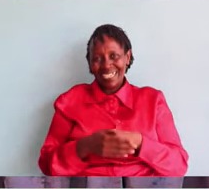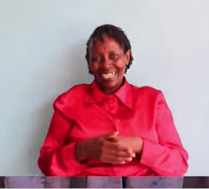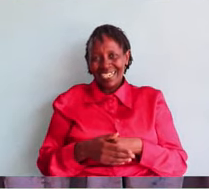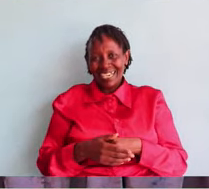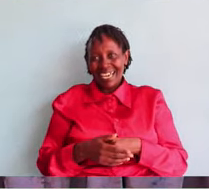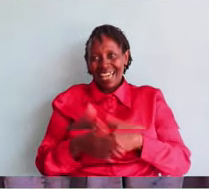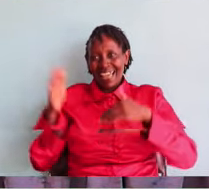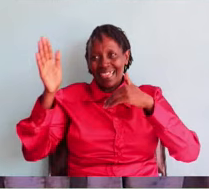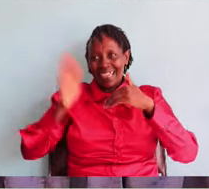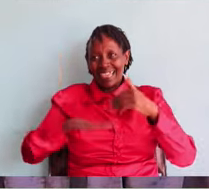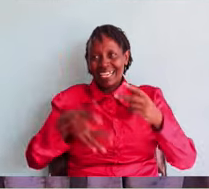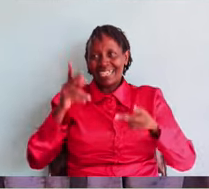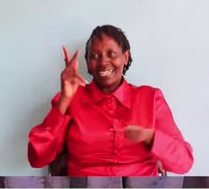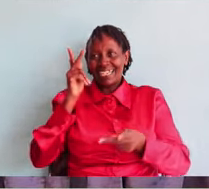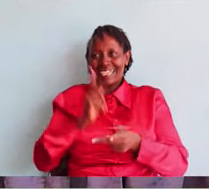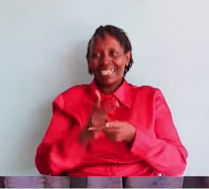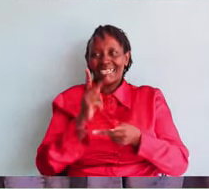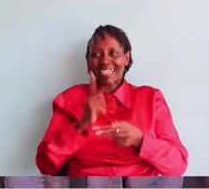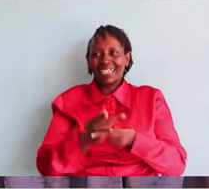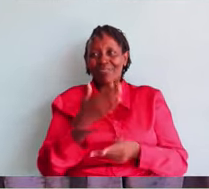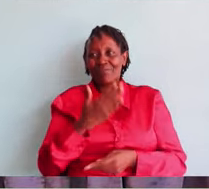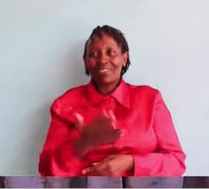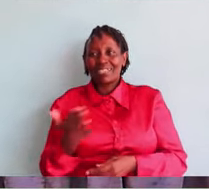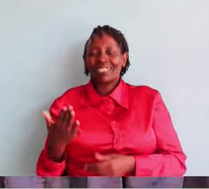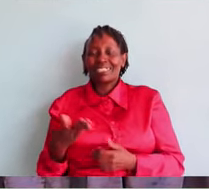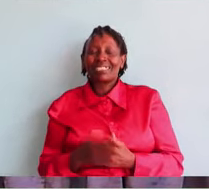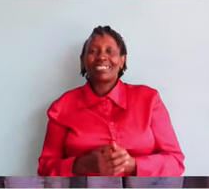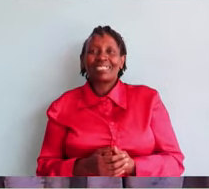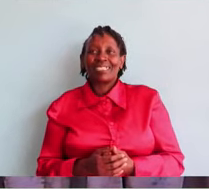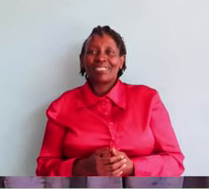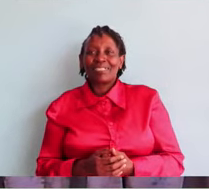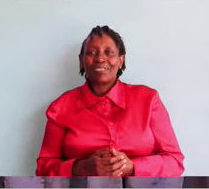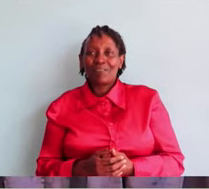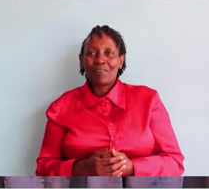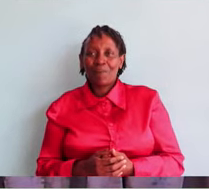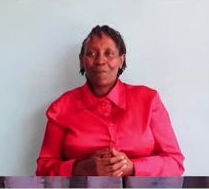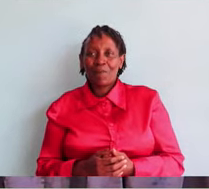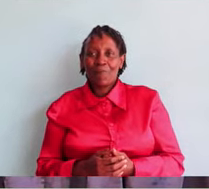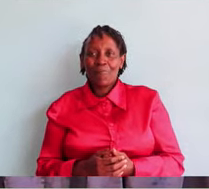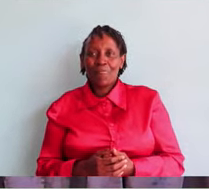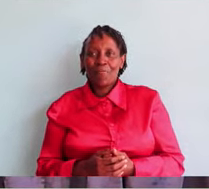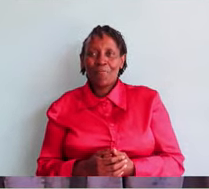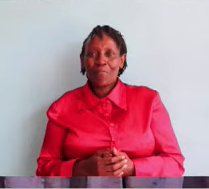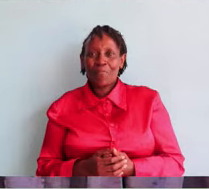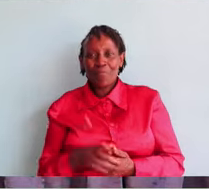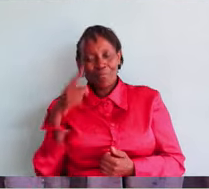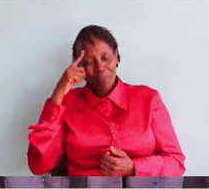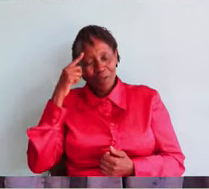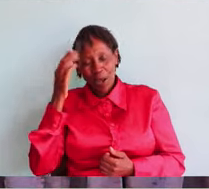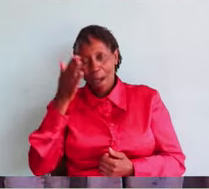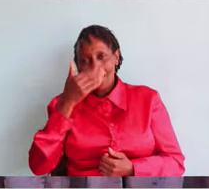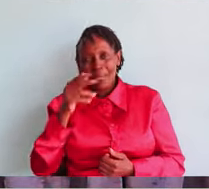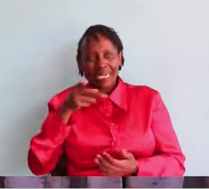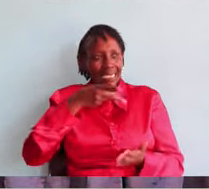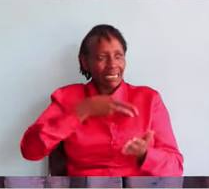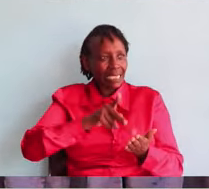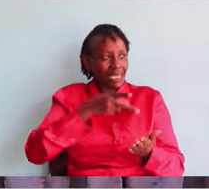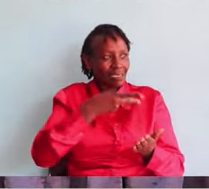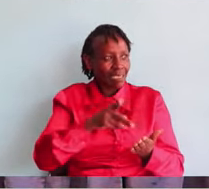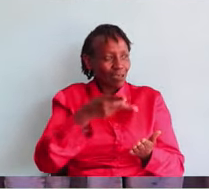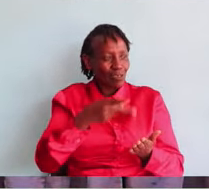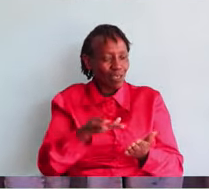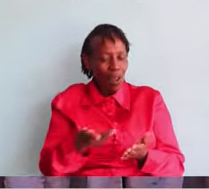of keeping things that would then be left behind, they thought that they should sell them and bring them, then